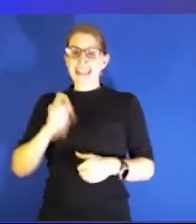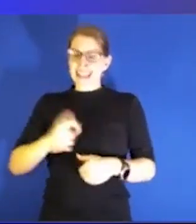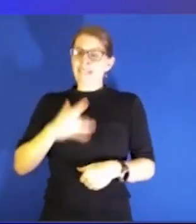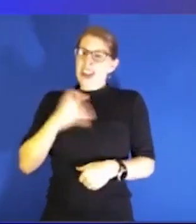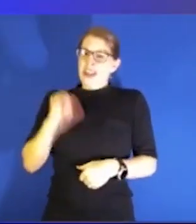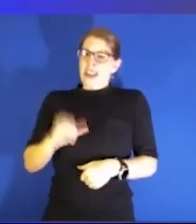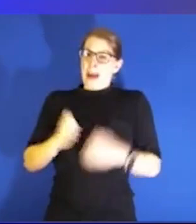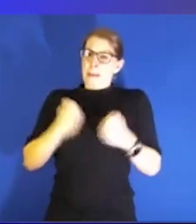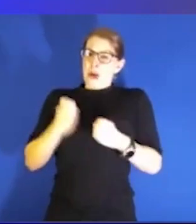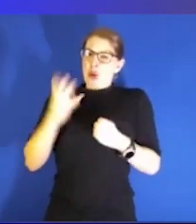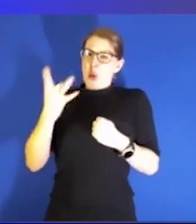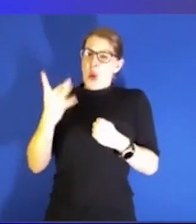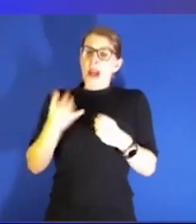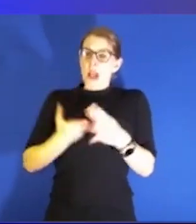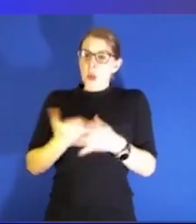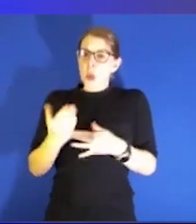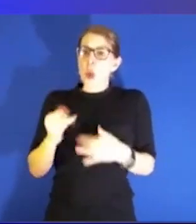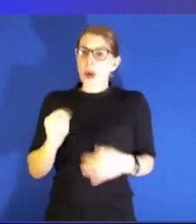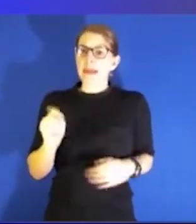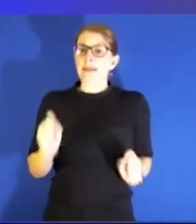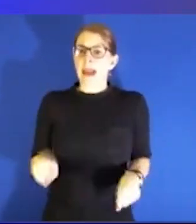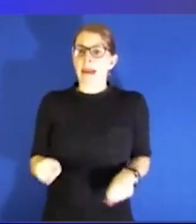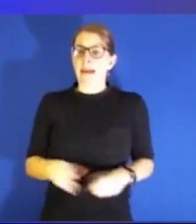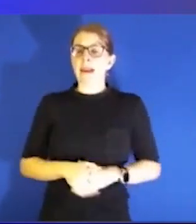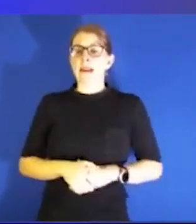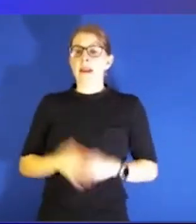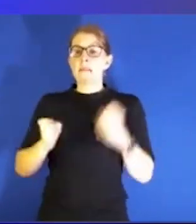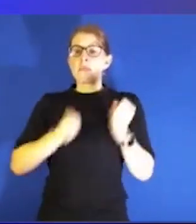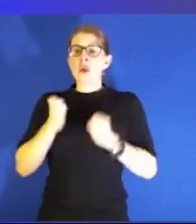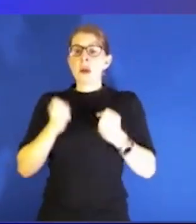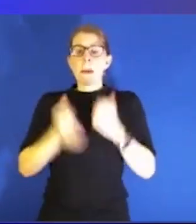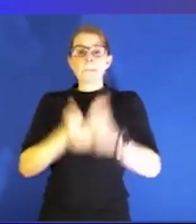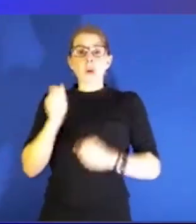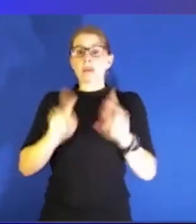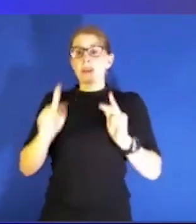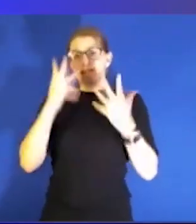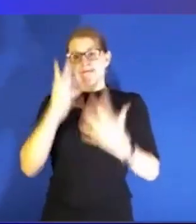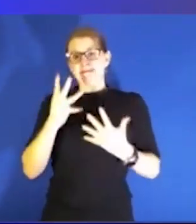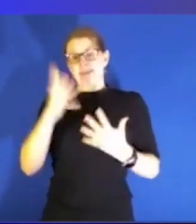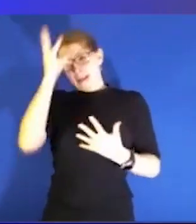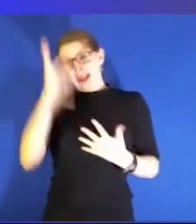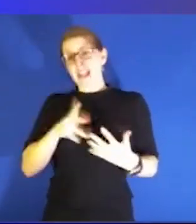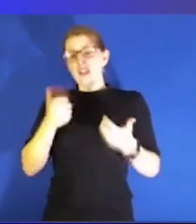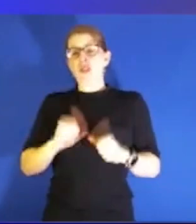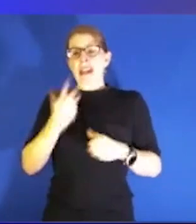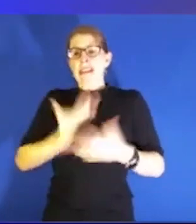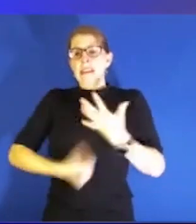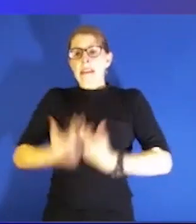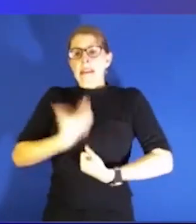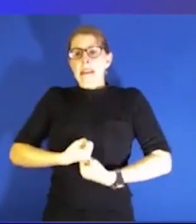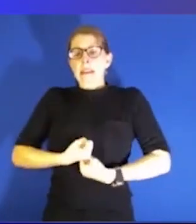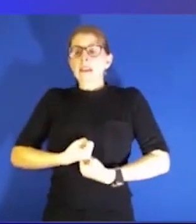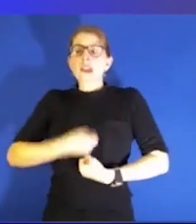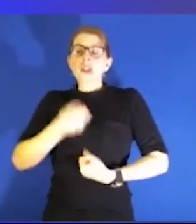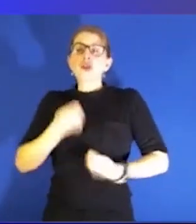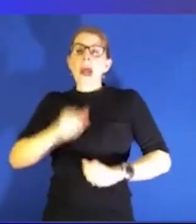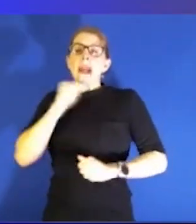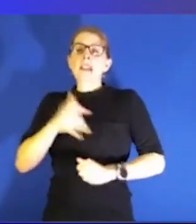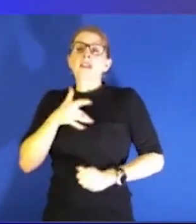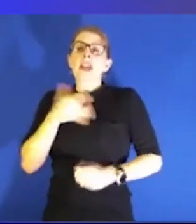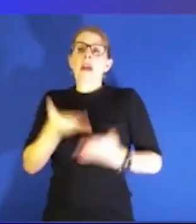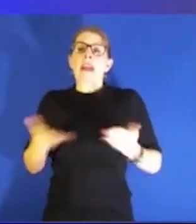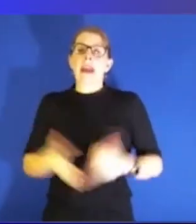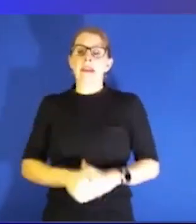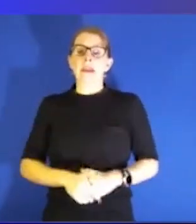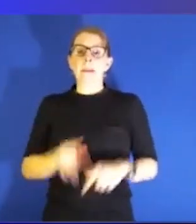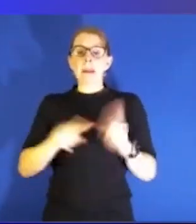can get through it. The emotions, a lot of people, especially unfortunately men, try not to feel things, but it's information,